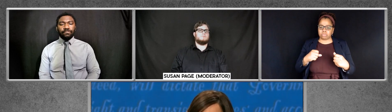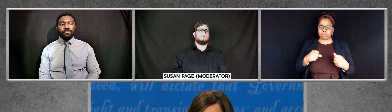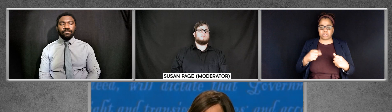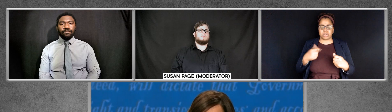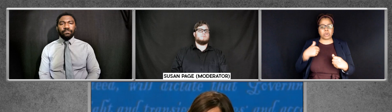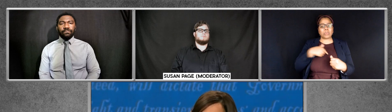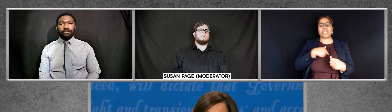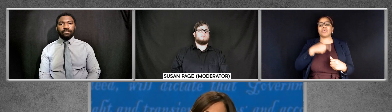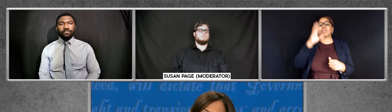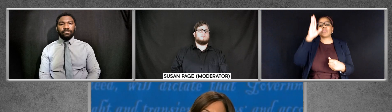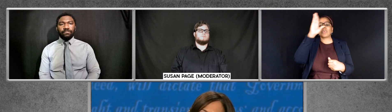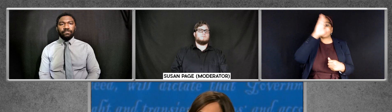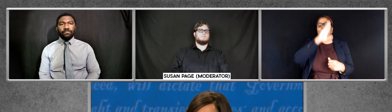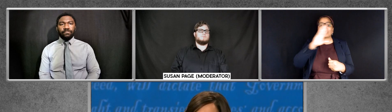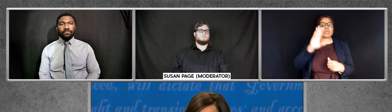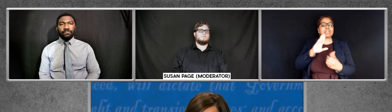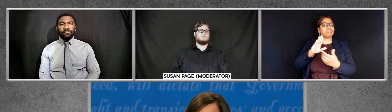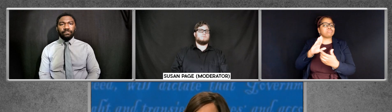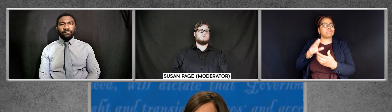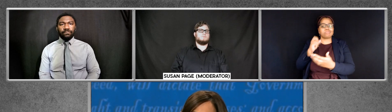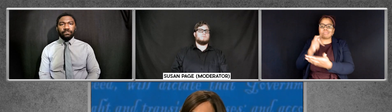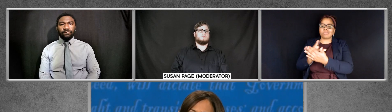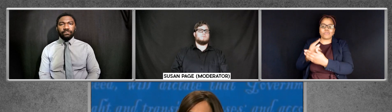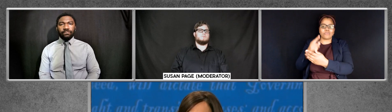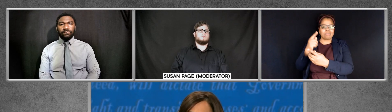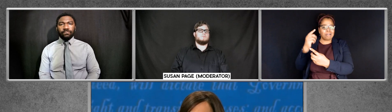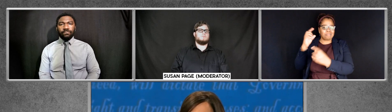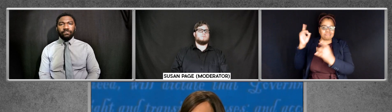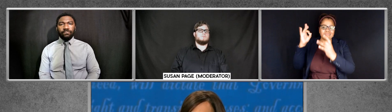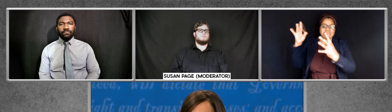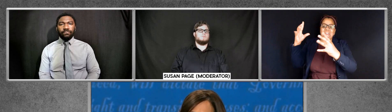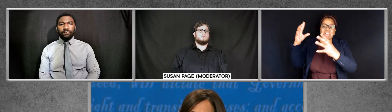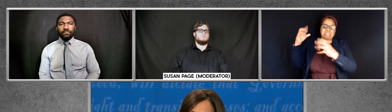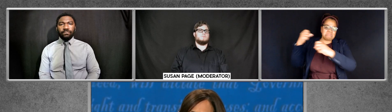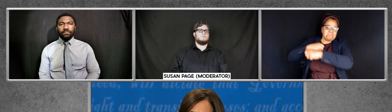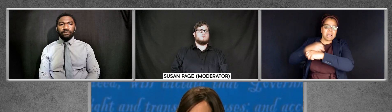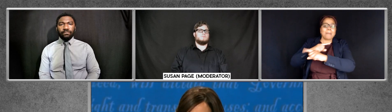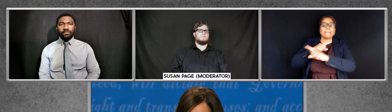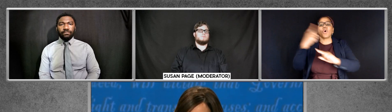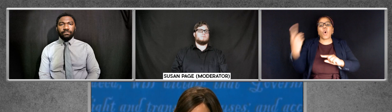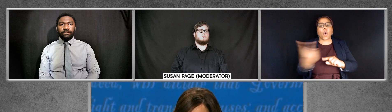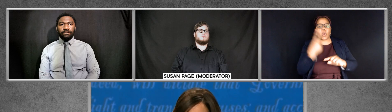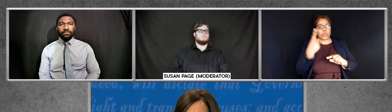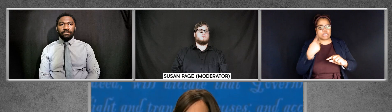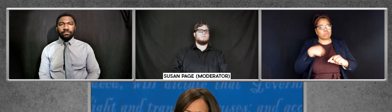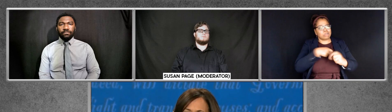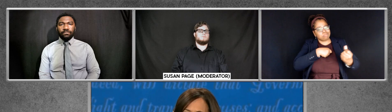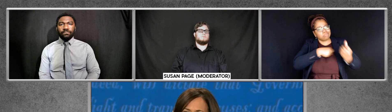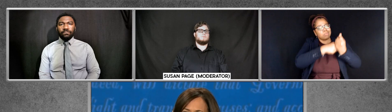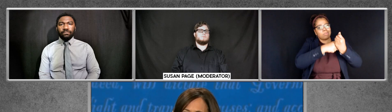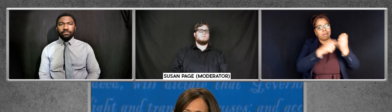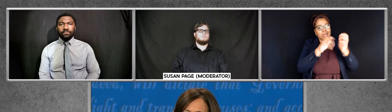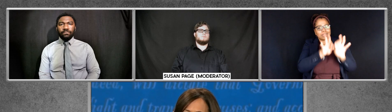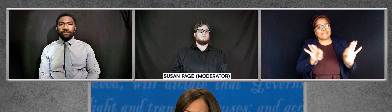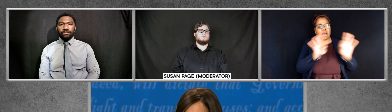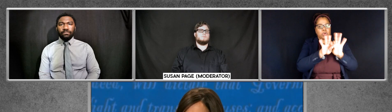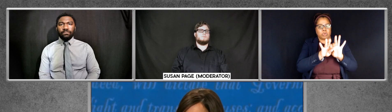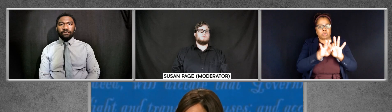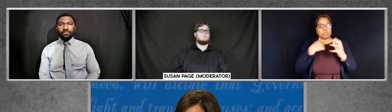never going to condone violence, but we always must fight for the values that we hold